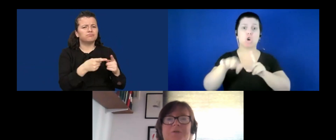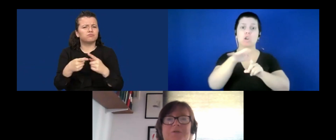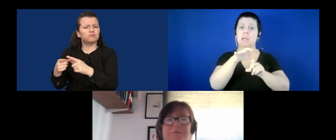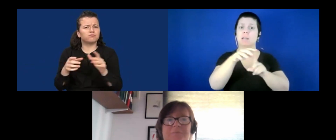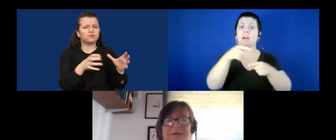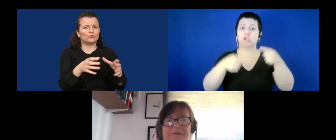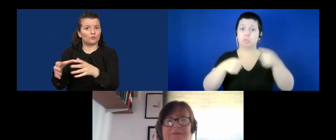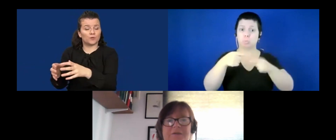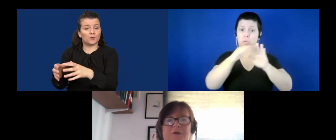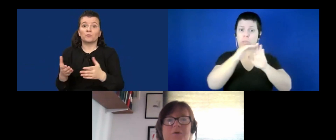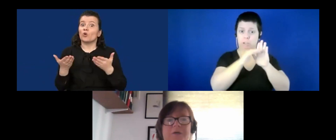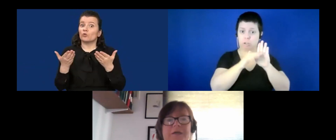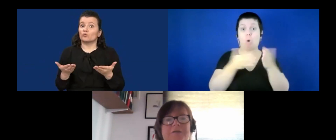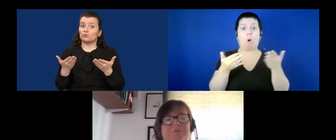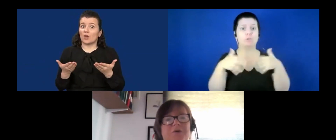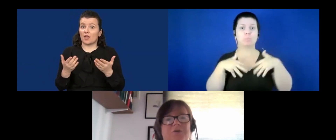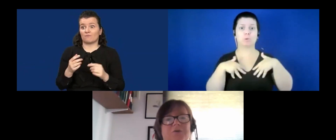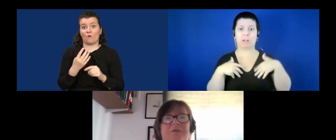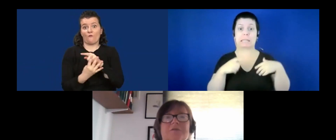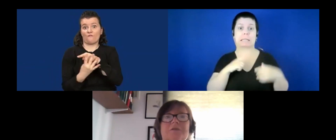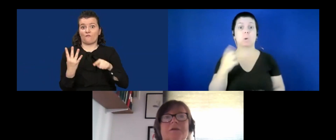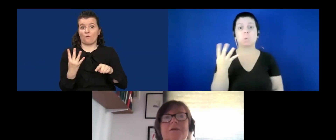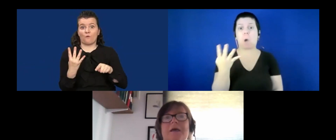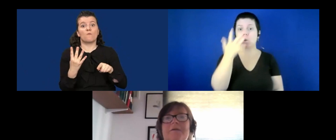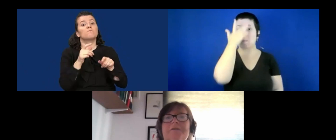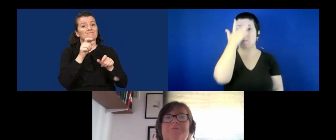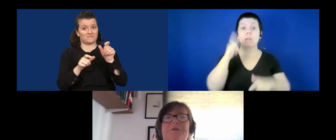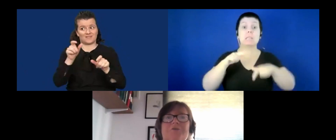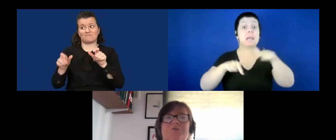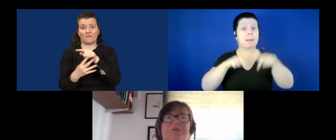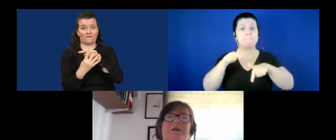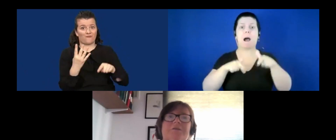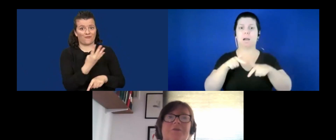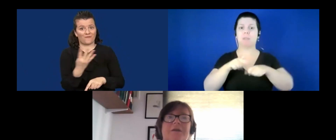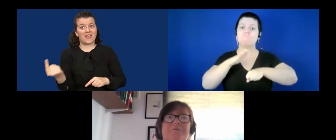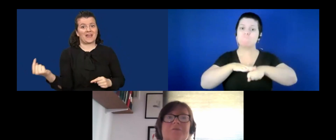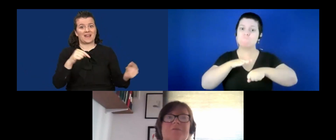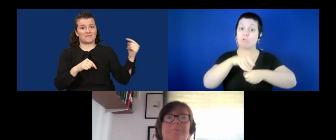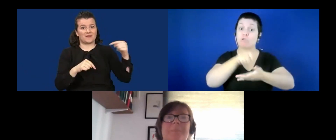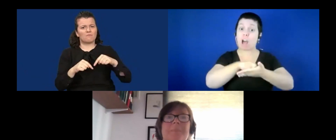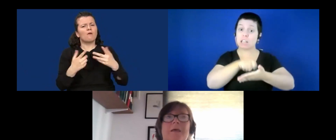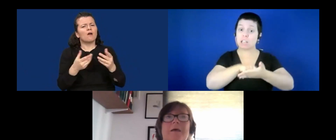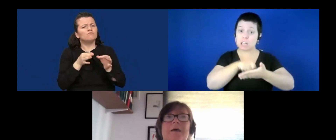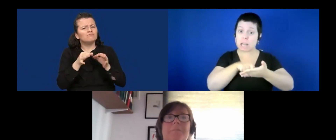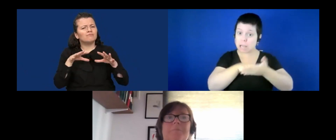4 policymakers working in different contexts and in different countries at different levels.